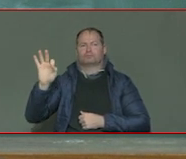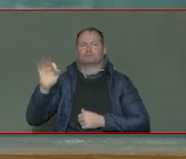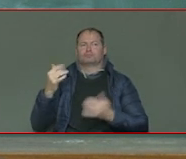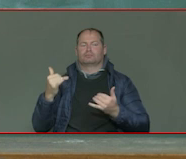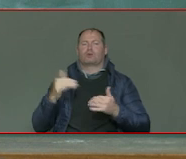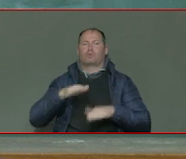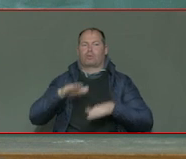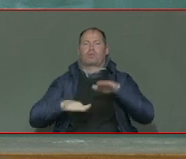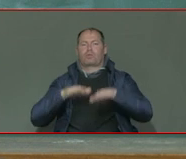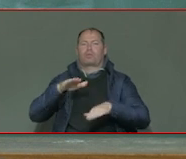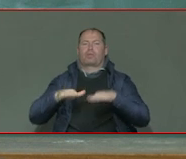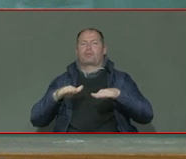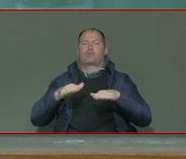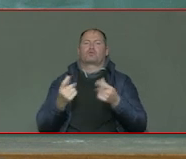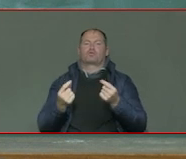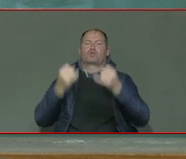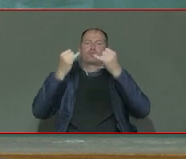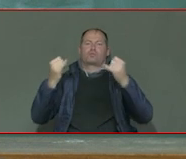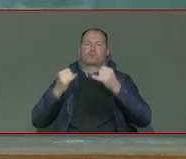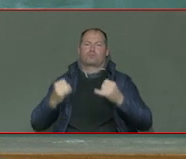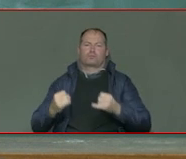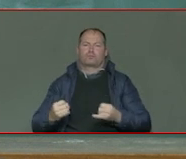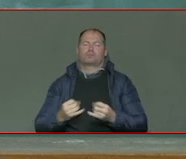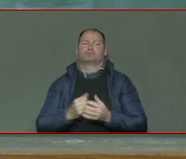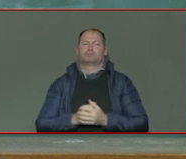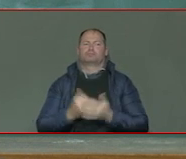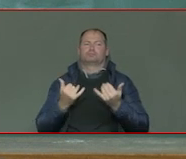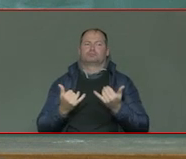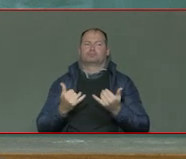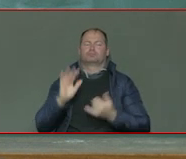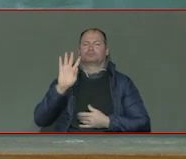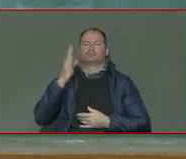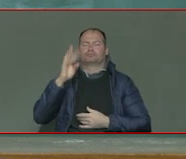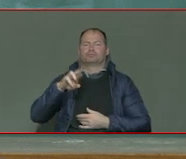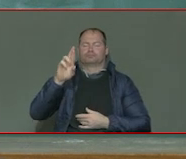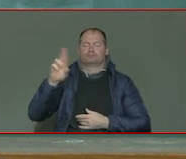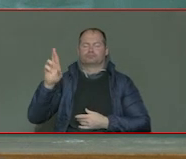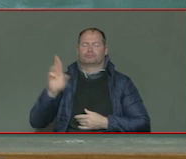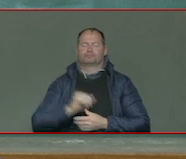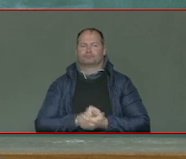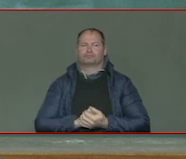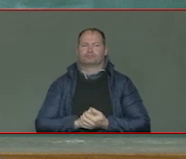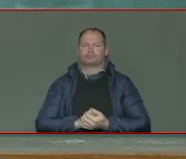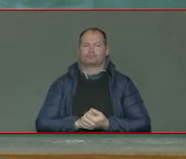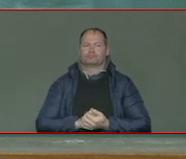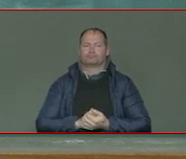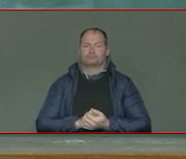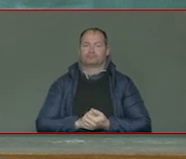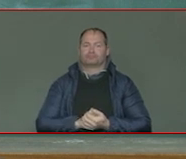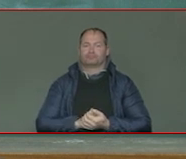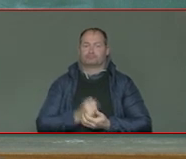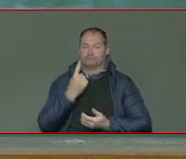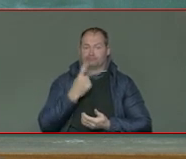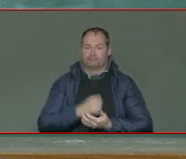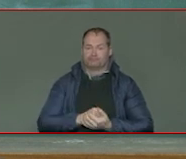line. Agree. It is x cubed. The 4th root of x cubed is x cubed raised to the power of a quarter. You agree with